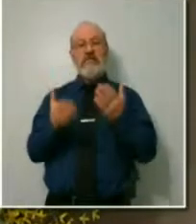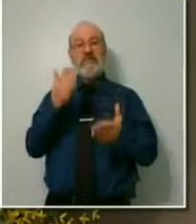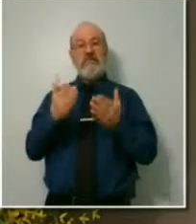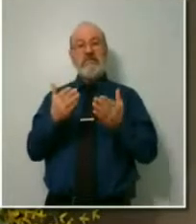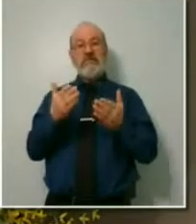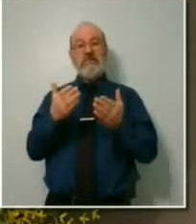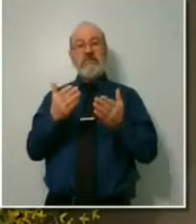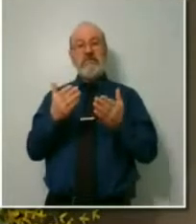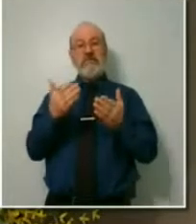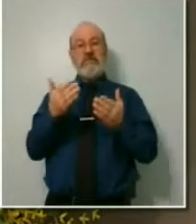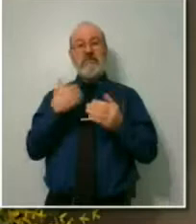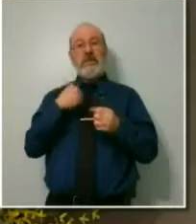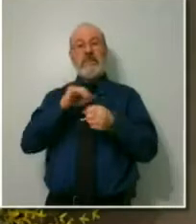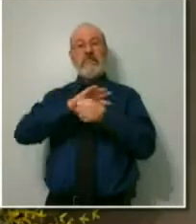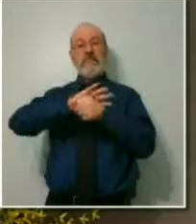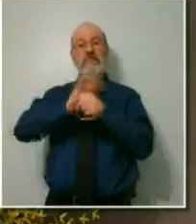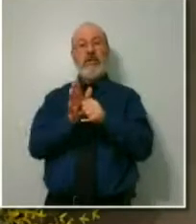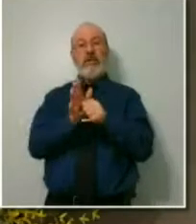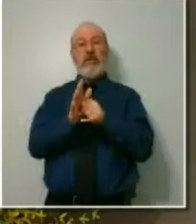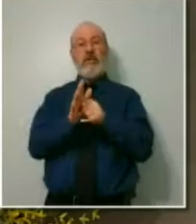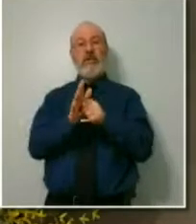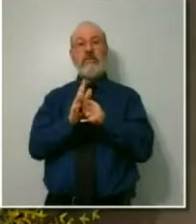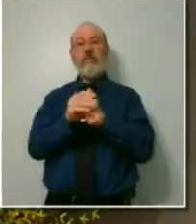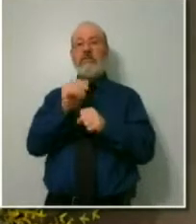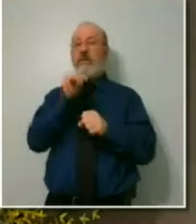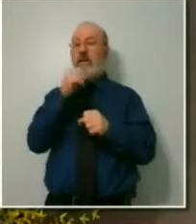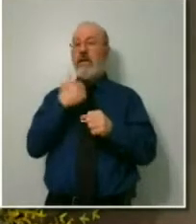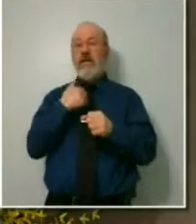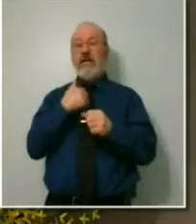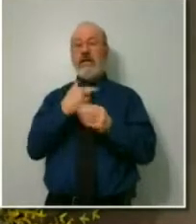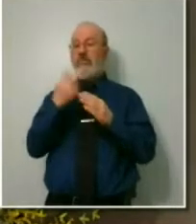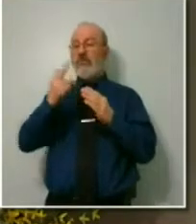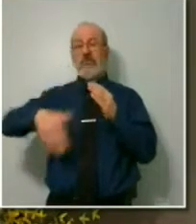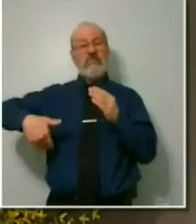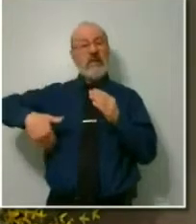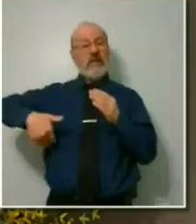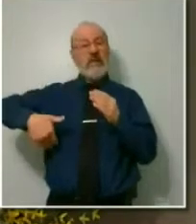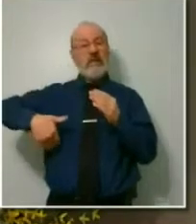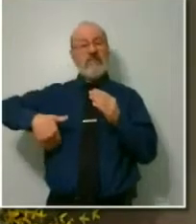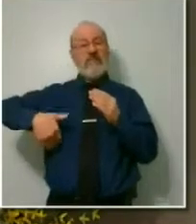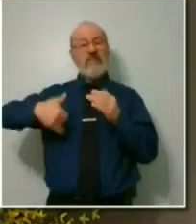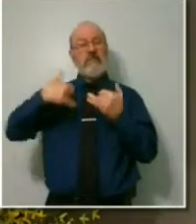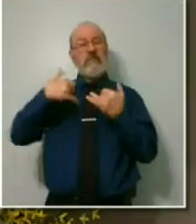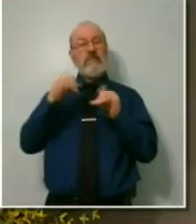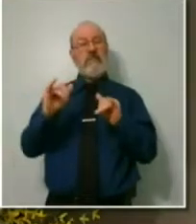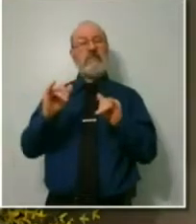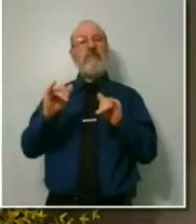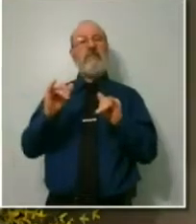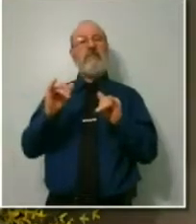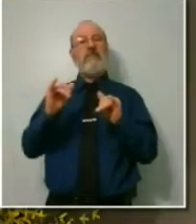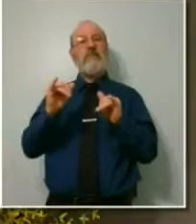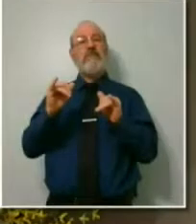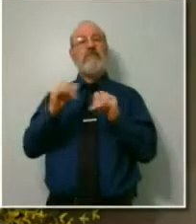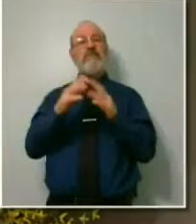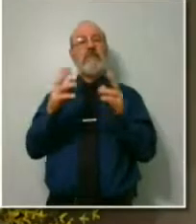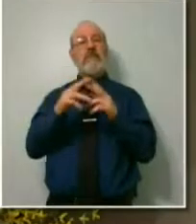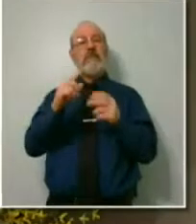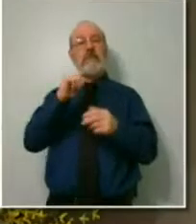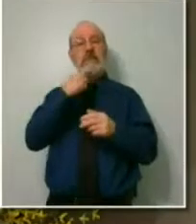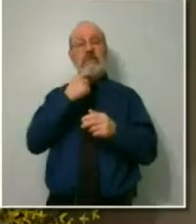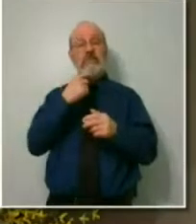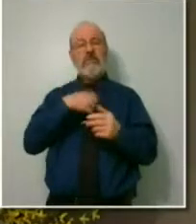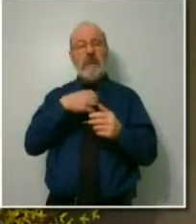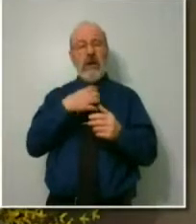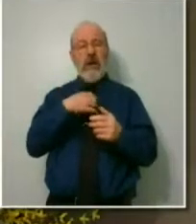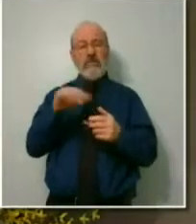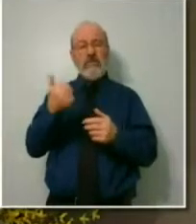indicating COVID-19, but he's not had any results and remains with a very serious cough and some other issues. And